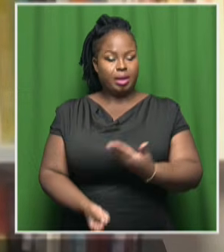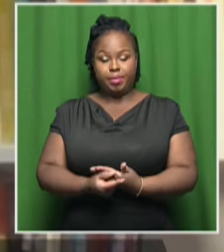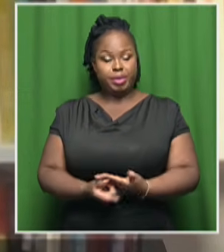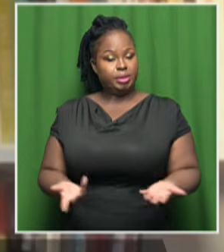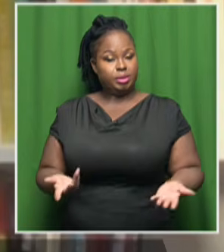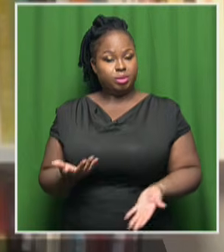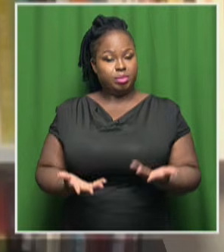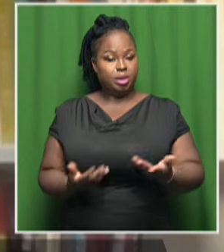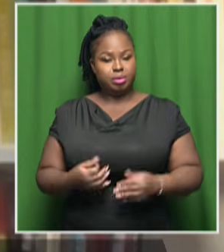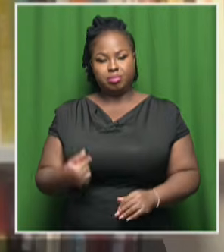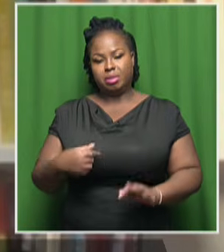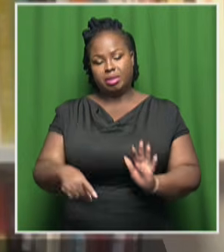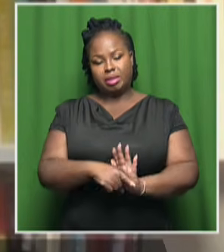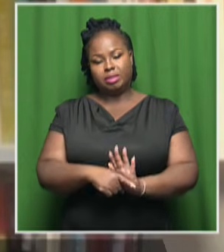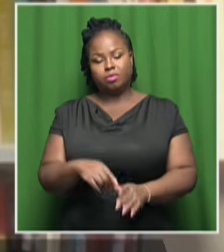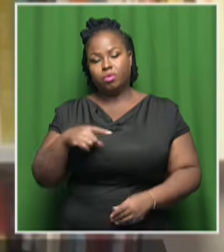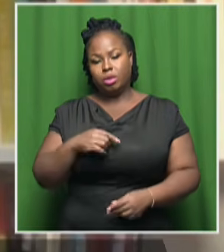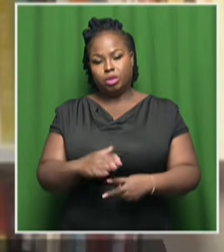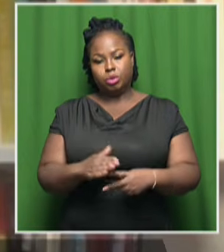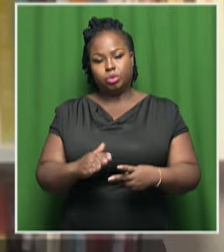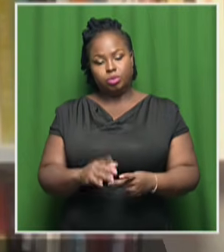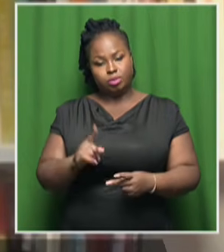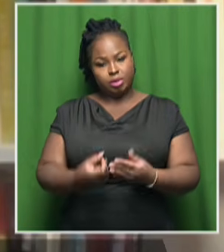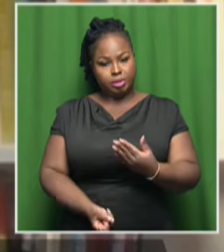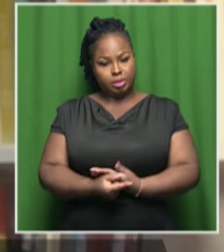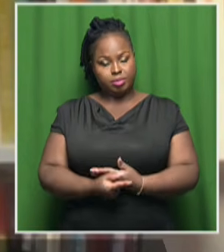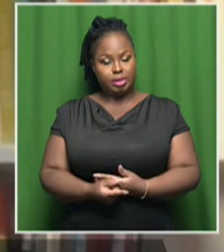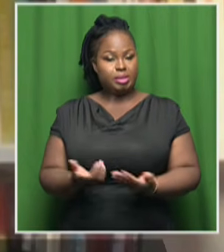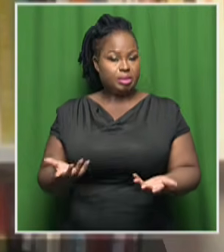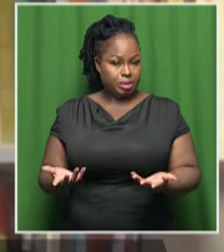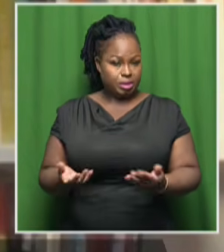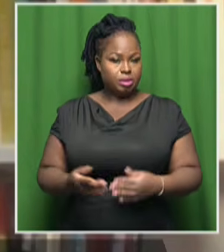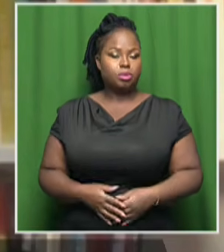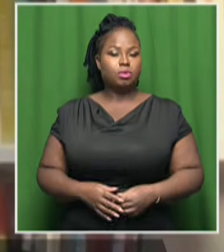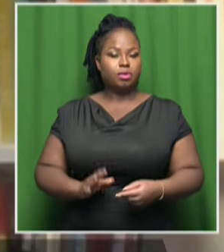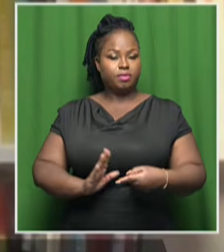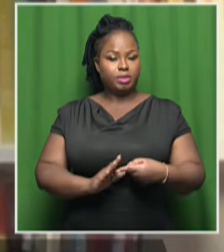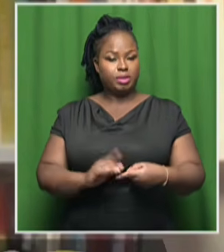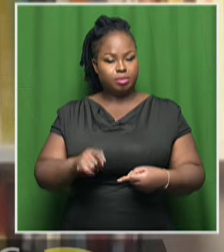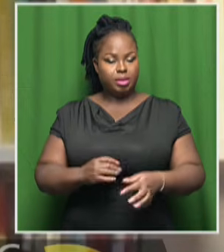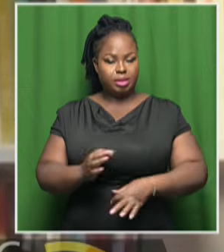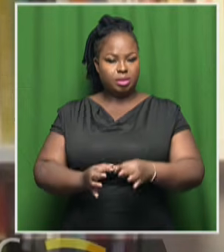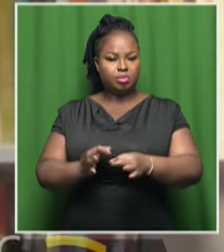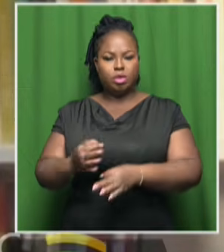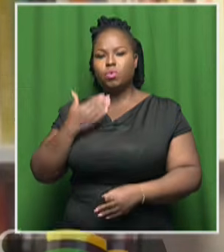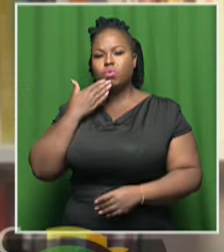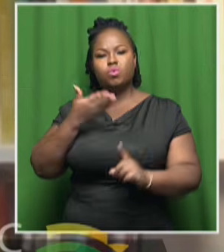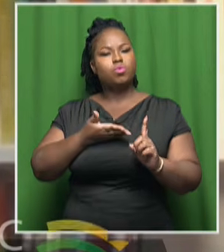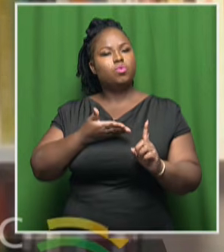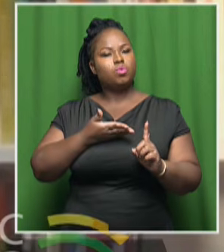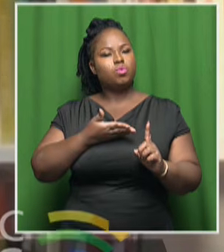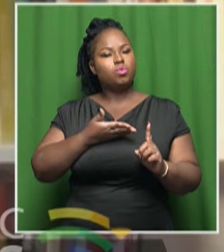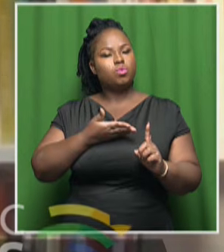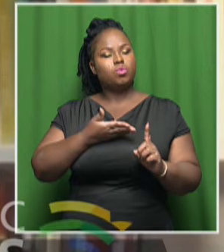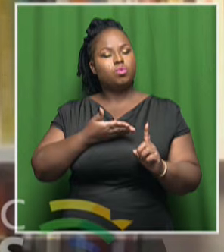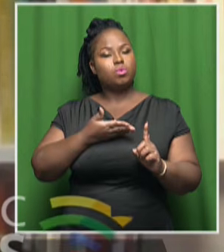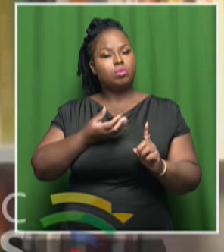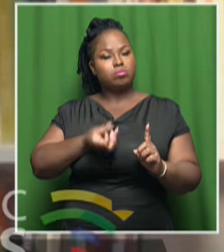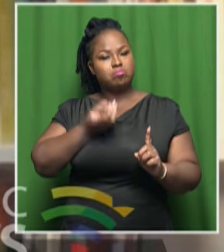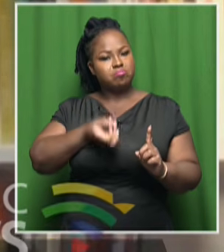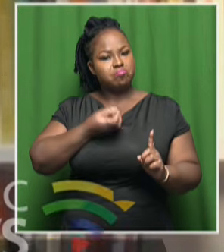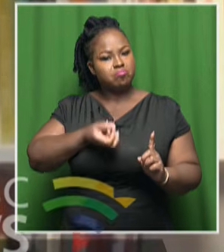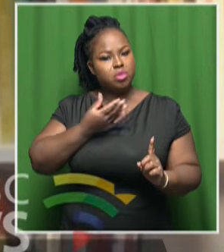I might be negative, because two things must happen for it to take off. One, he must explain to us exactly who he is. He must explain